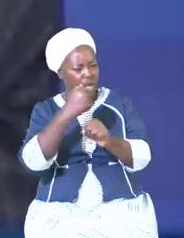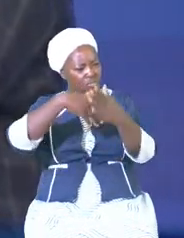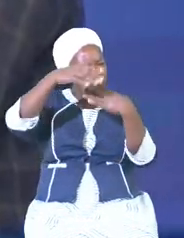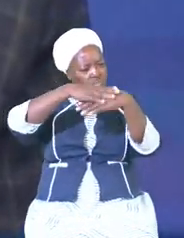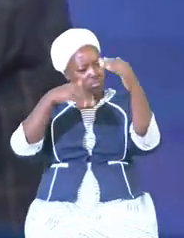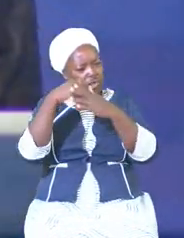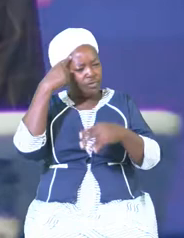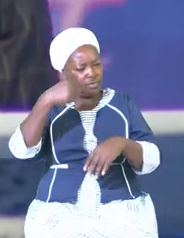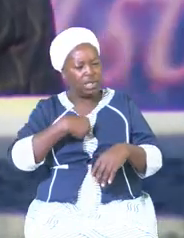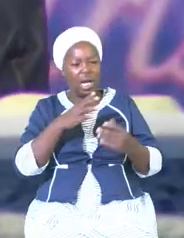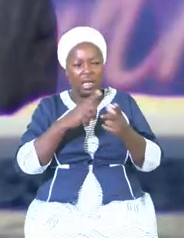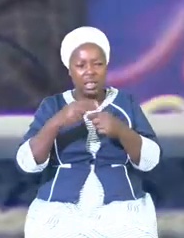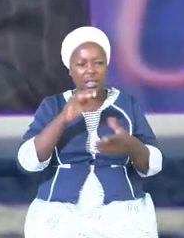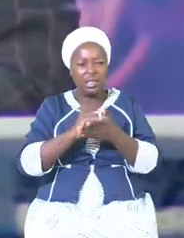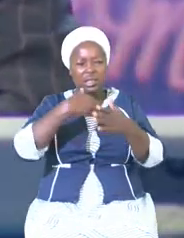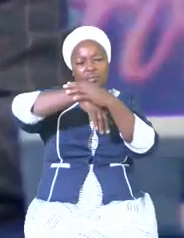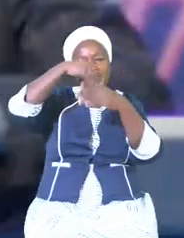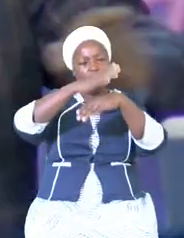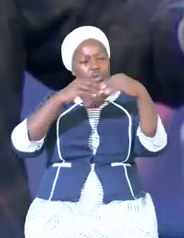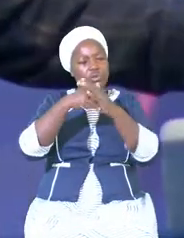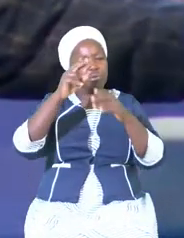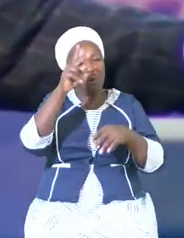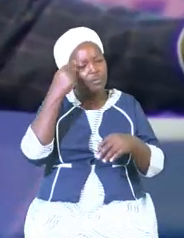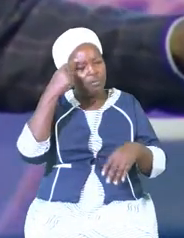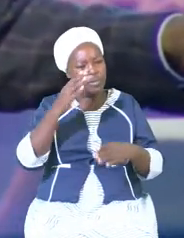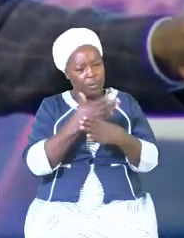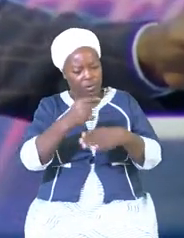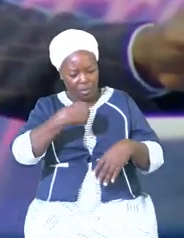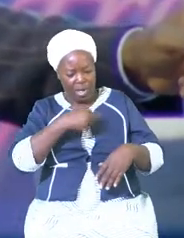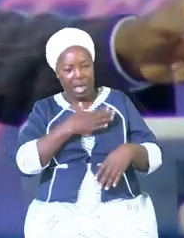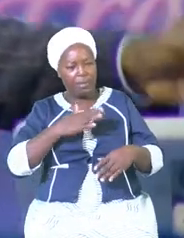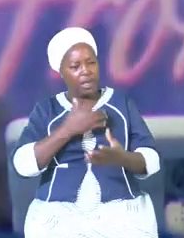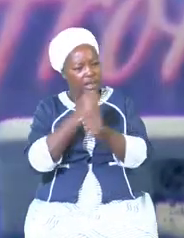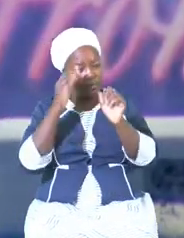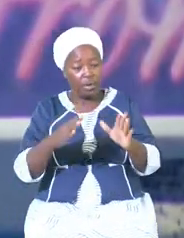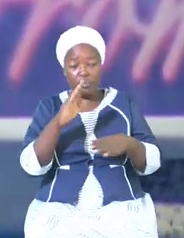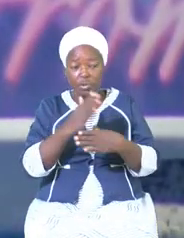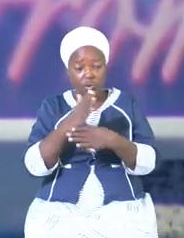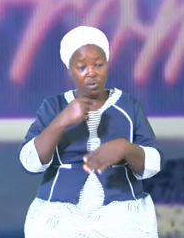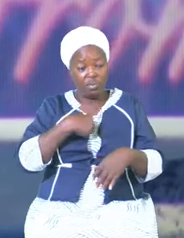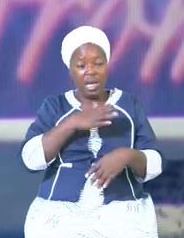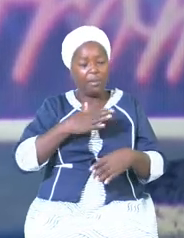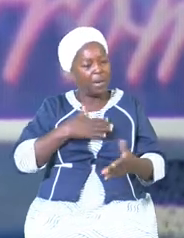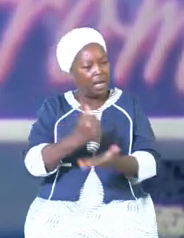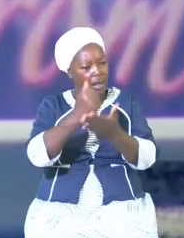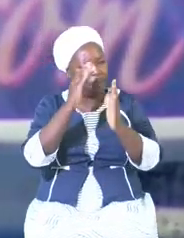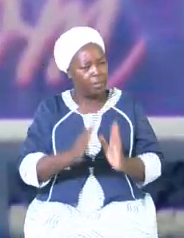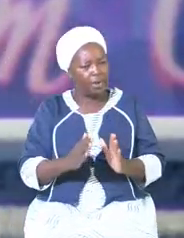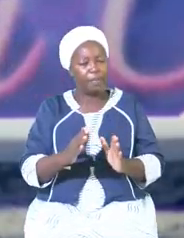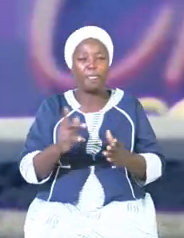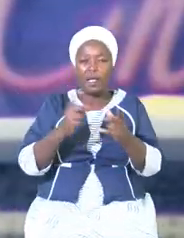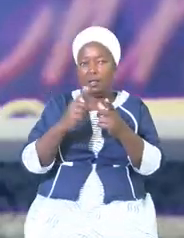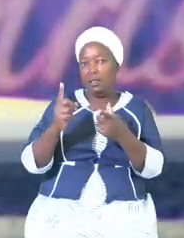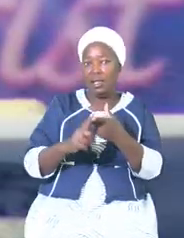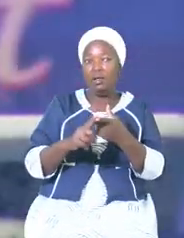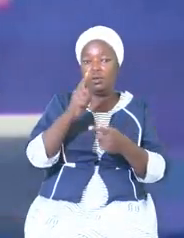I built up between me and the Savior, between me and my helper. And then we